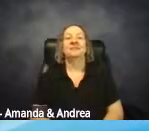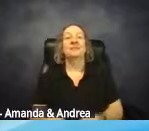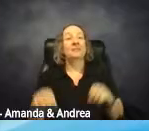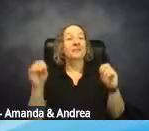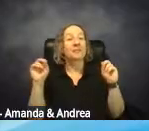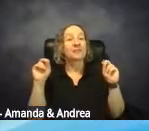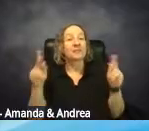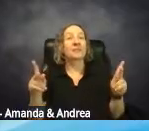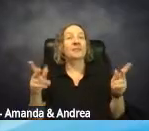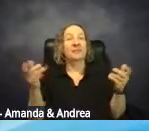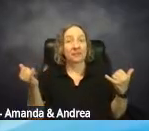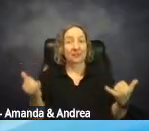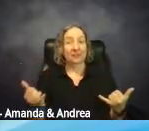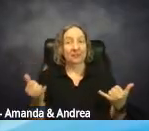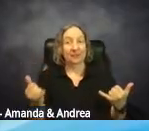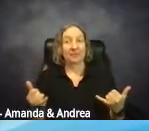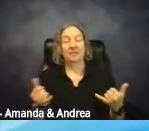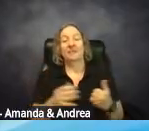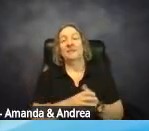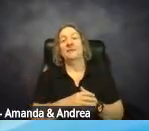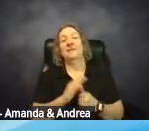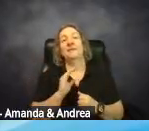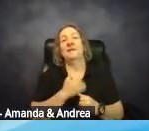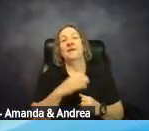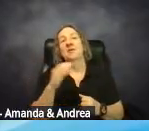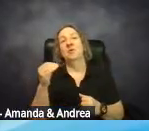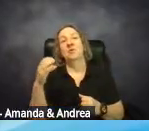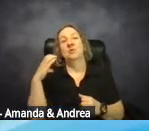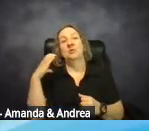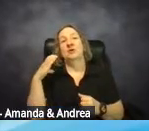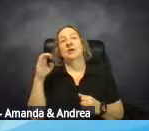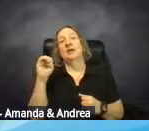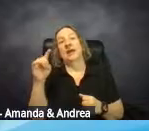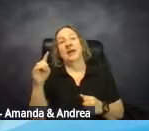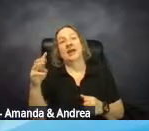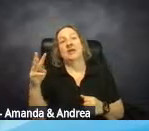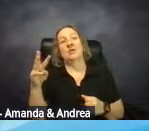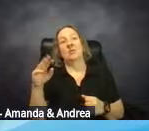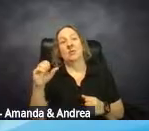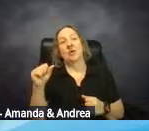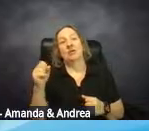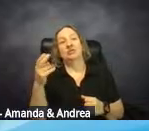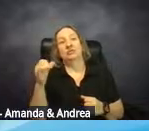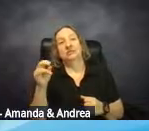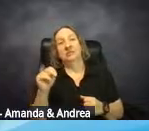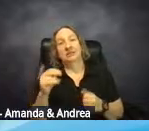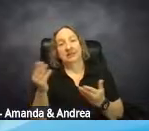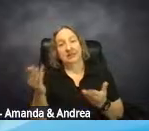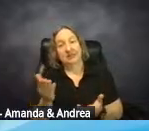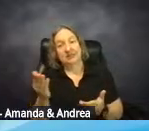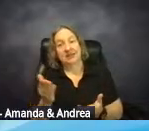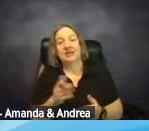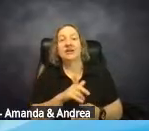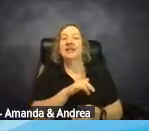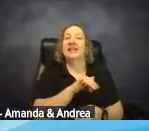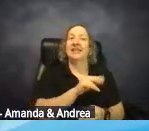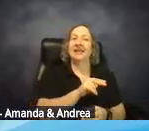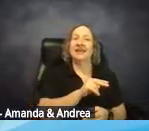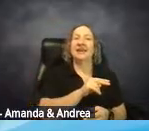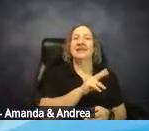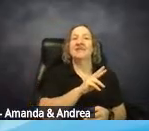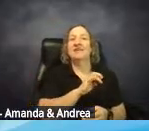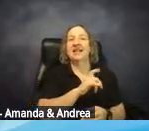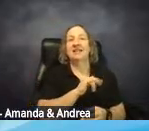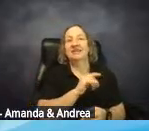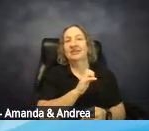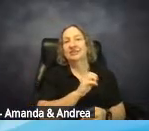Okay, with that, our co-chair, Ed Washington, is here. Lynn Valenter wasn't able to make it. She